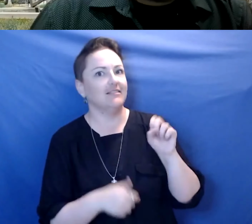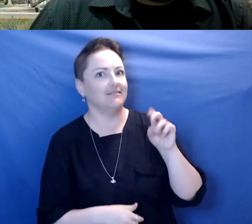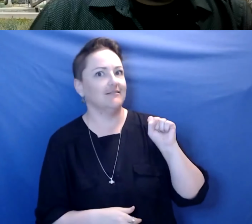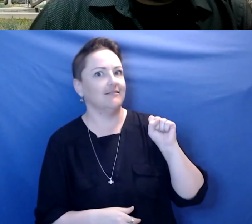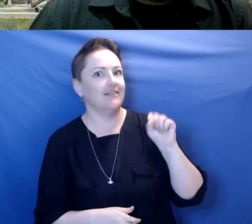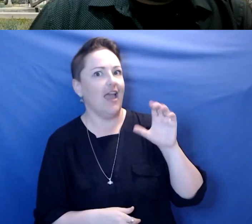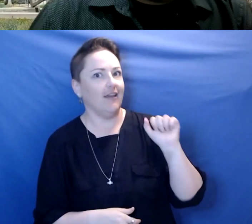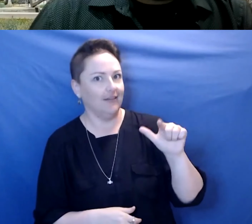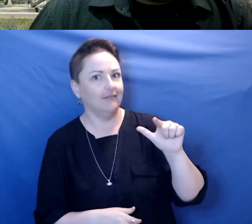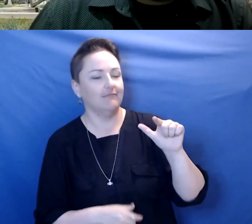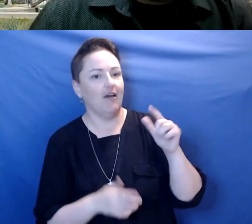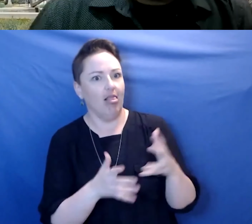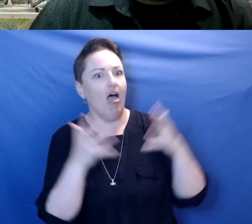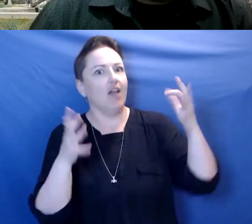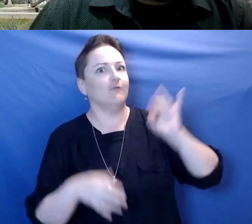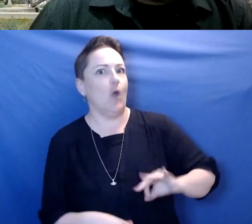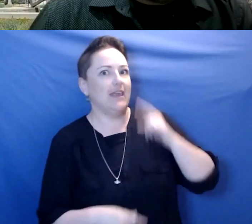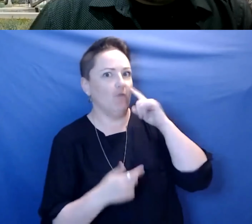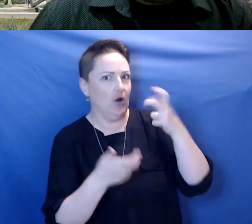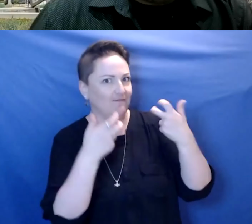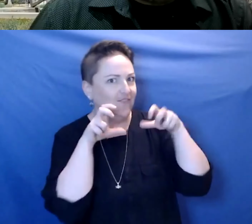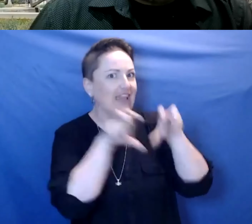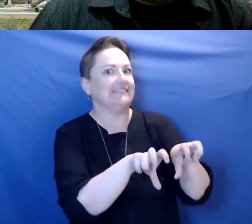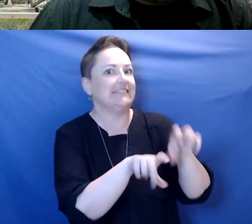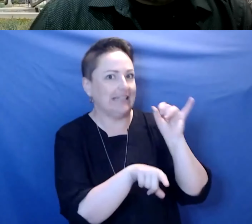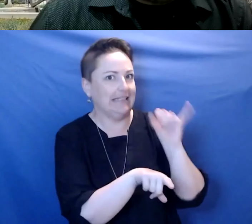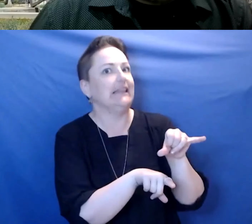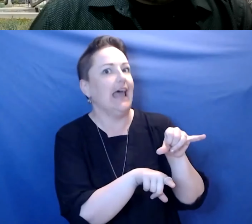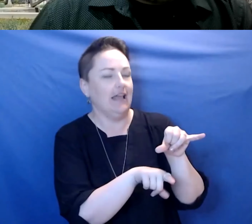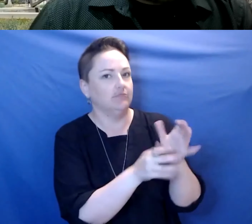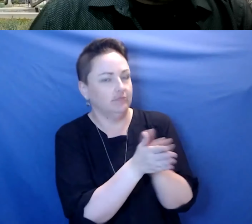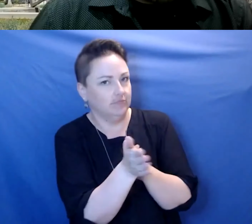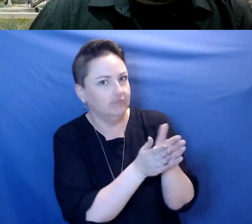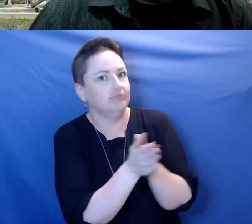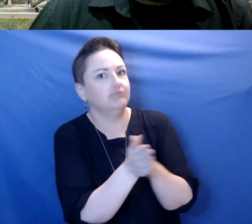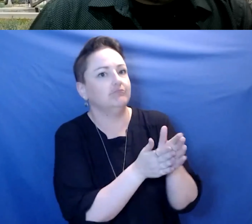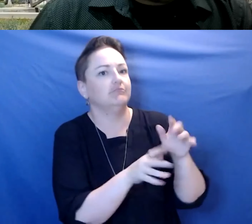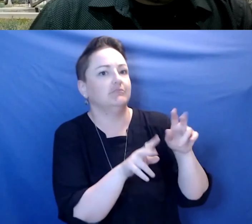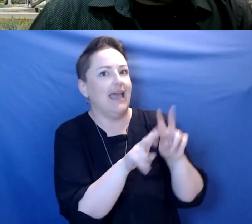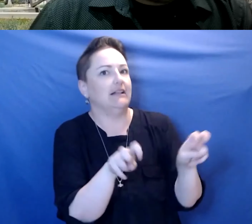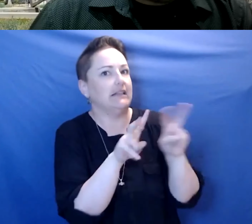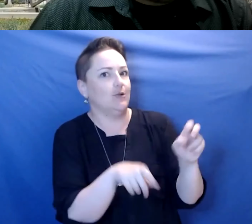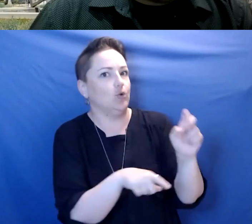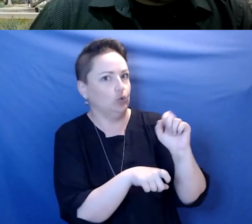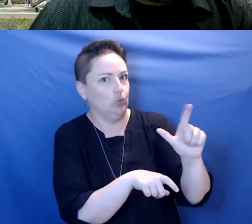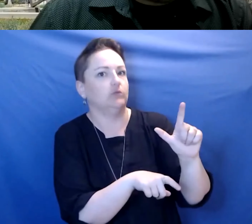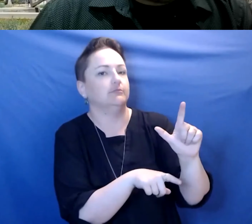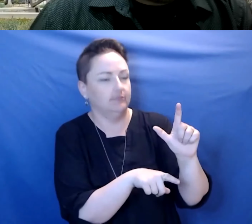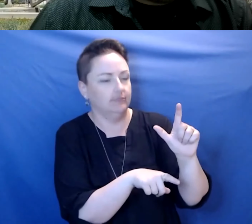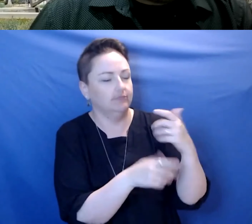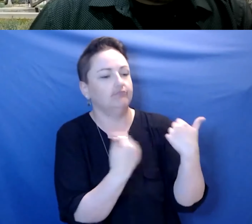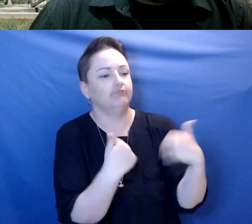and investing in that. That's a really, really important analytical tool. It's really.